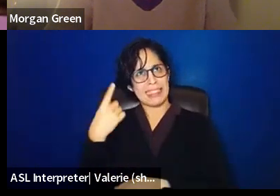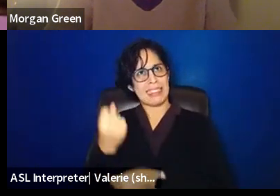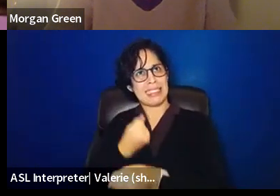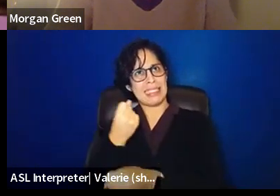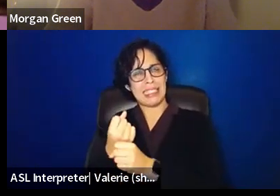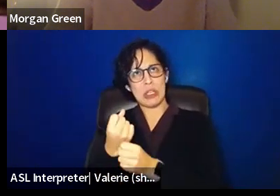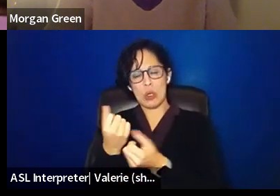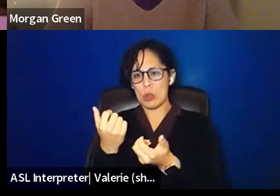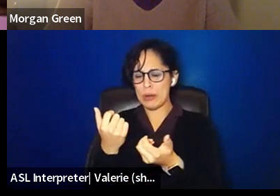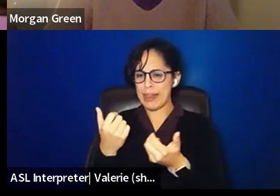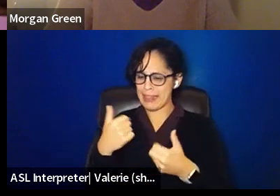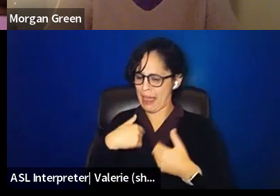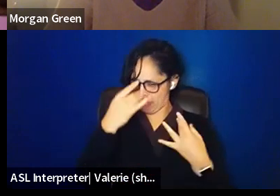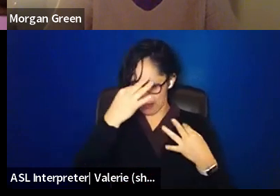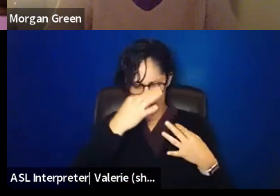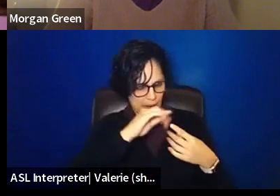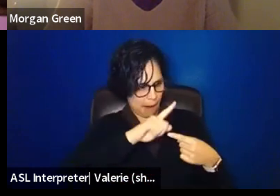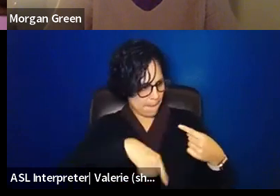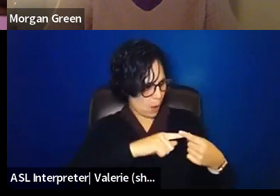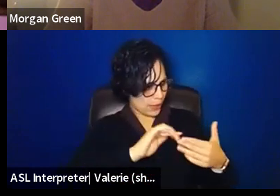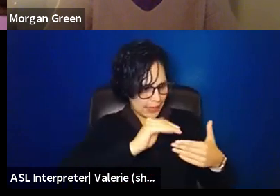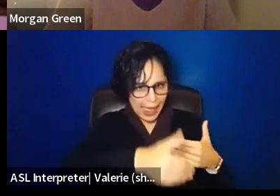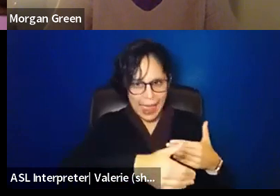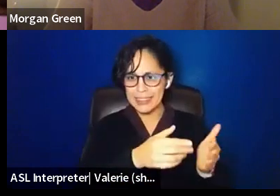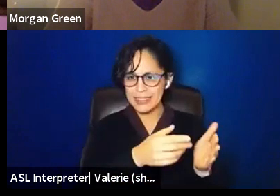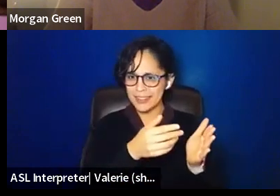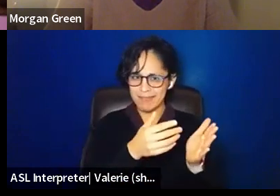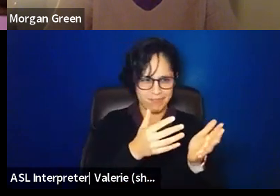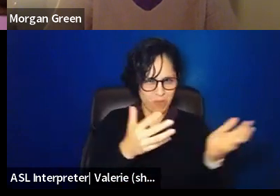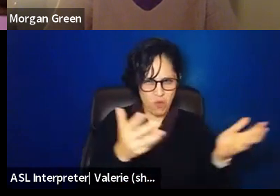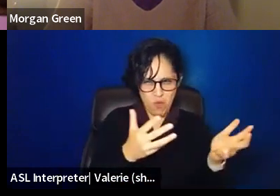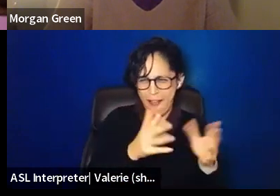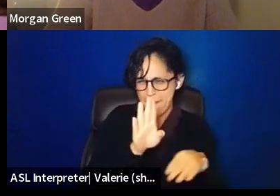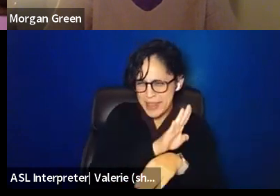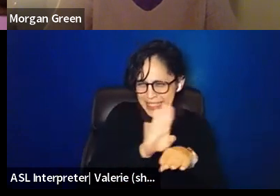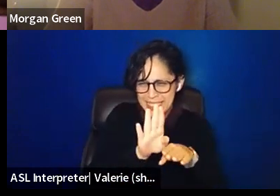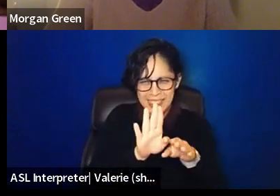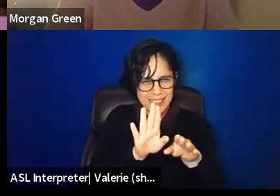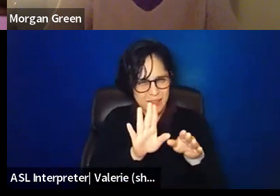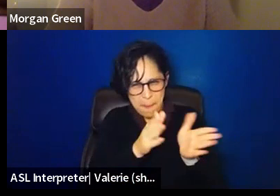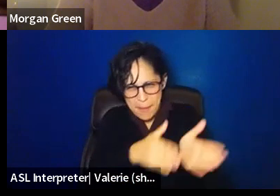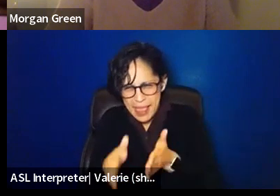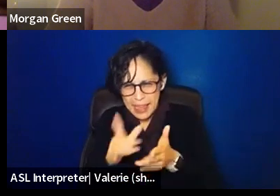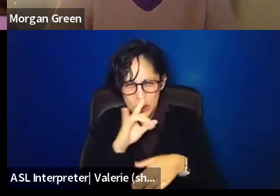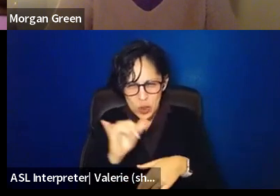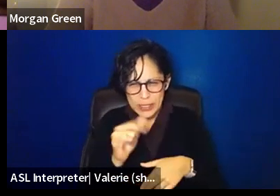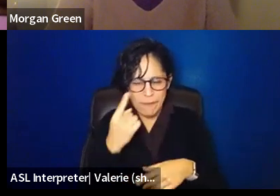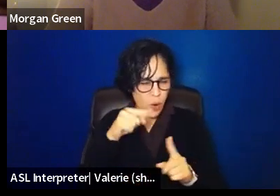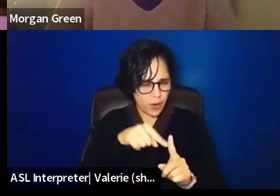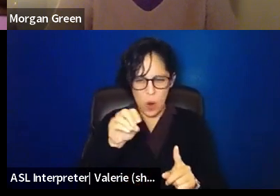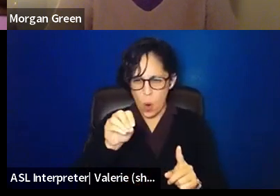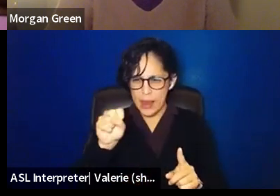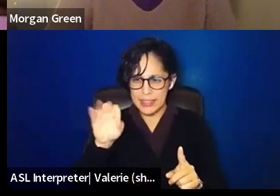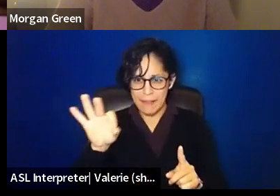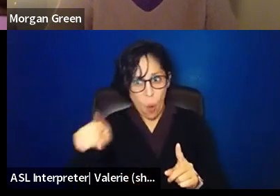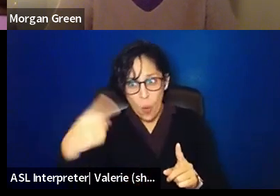at, you know, whatever the next draft of our acting company arrangement is going to be at OSF. And is it just going to be actors? I